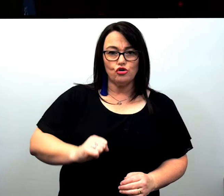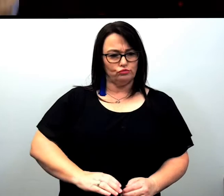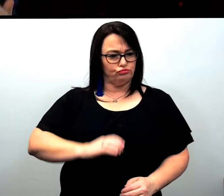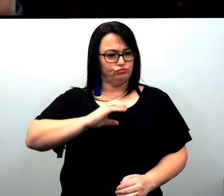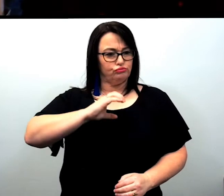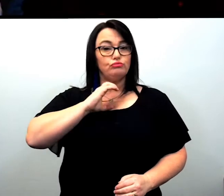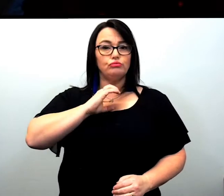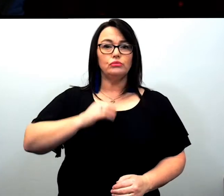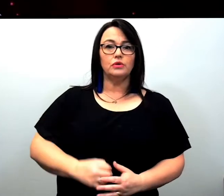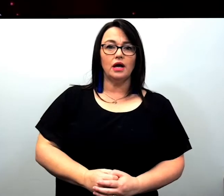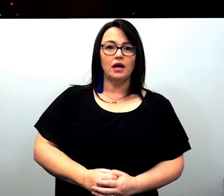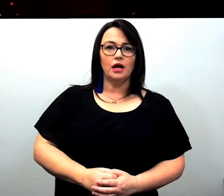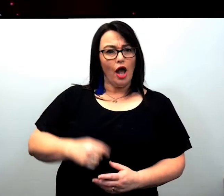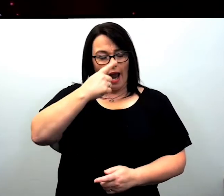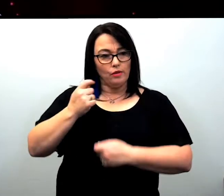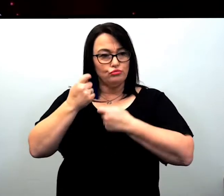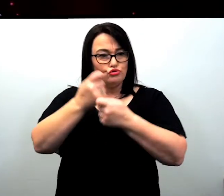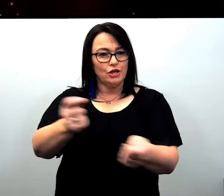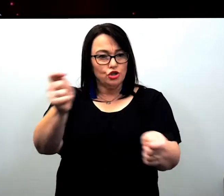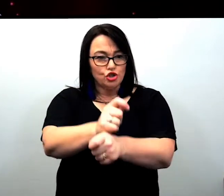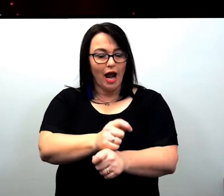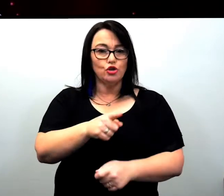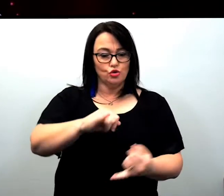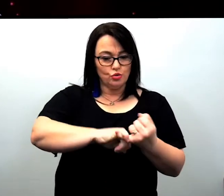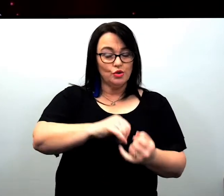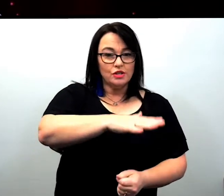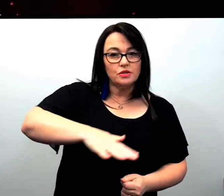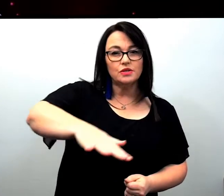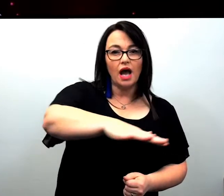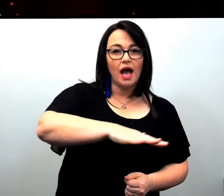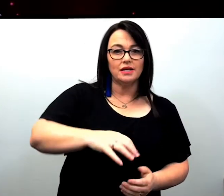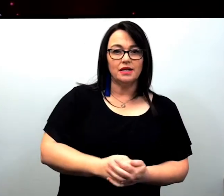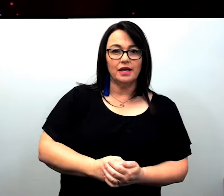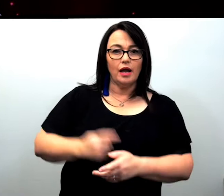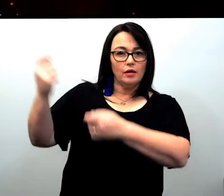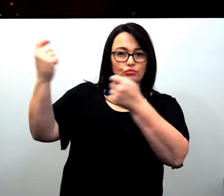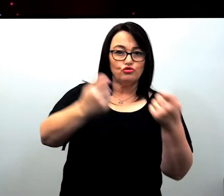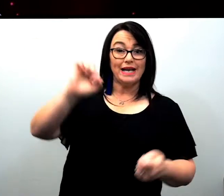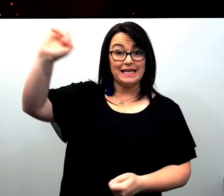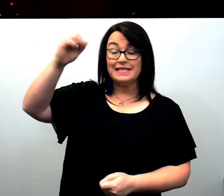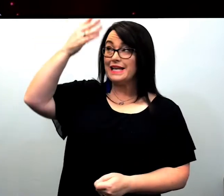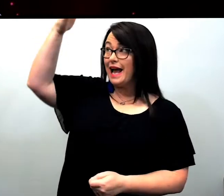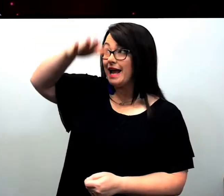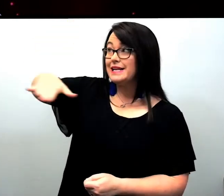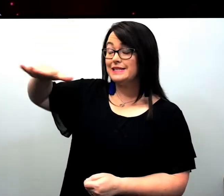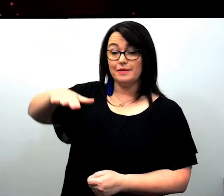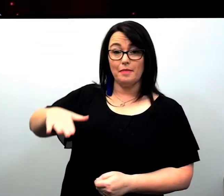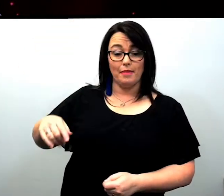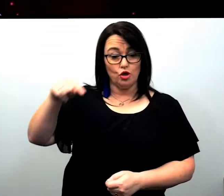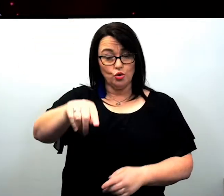change in society and to bring his kingdom into this earth. Who is Jesus to